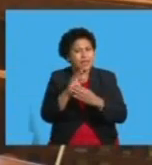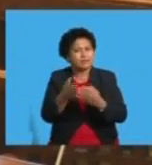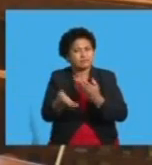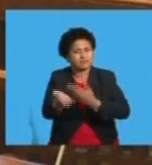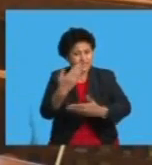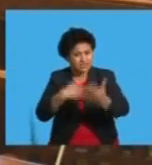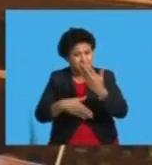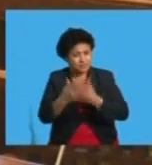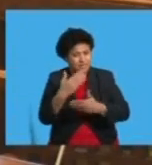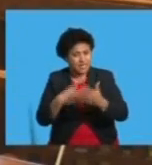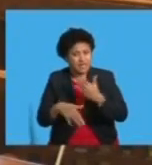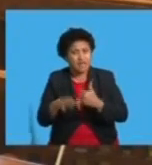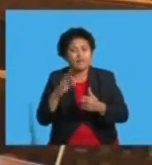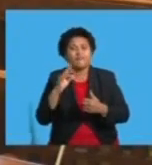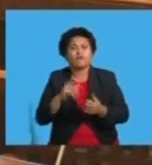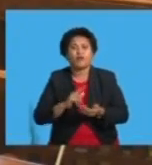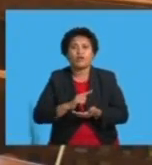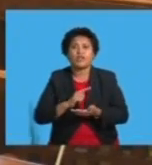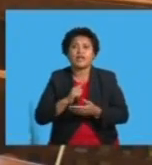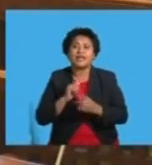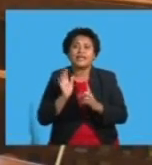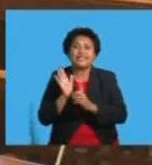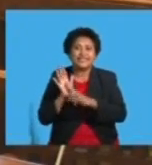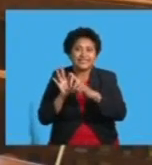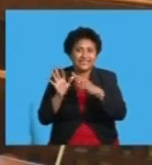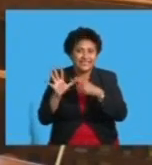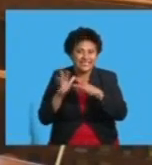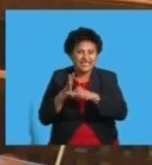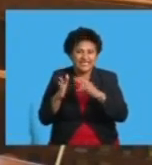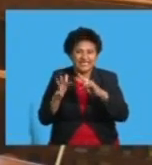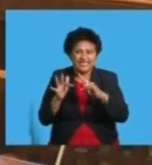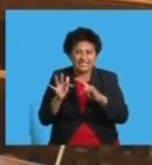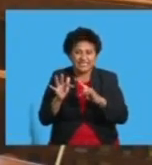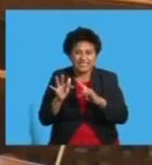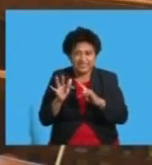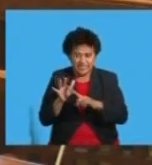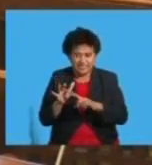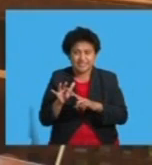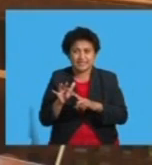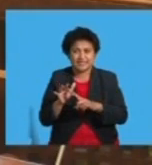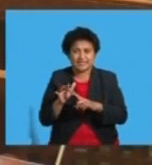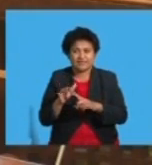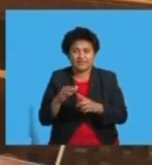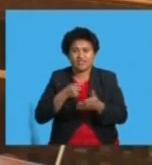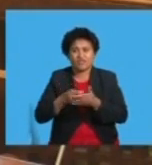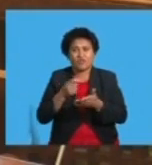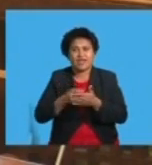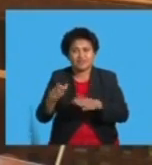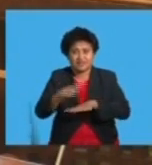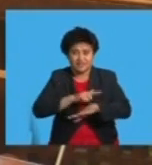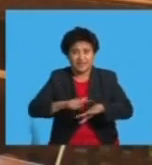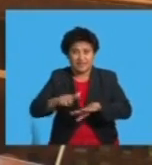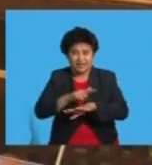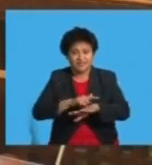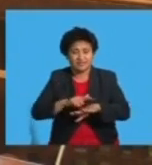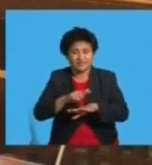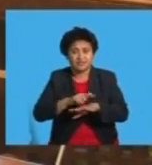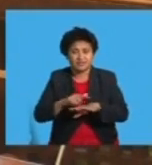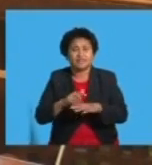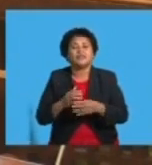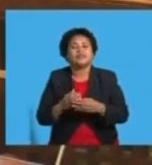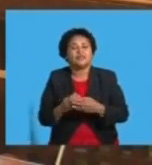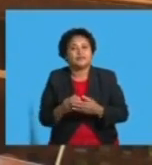leases, non-renewal of leases were a factor after 2006 in the decline of the number of farmers from